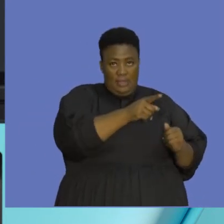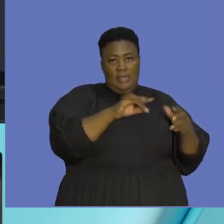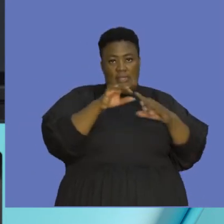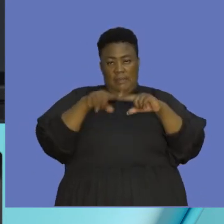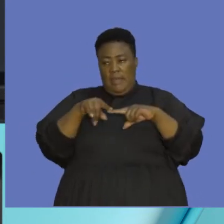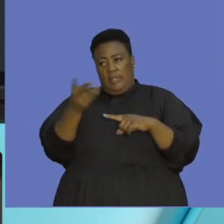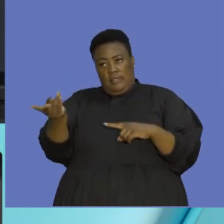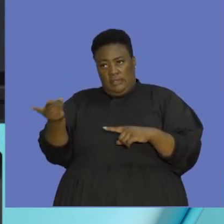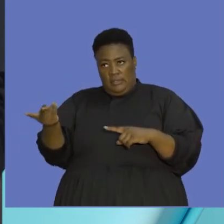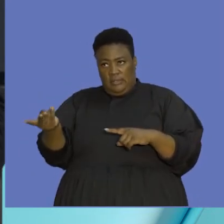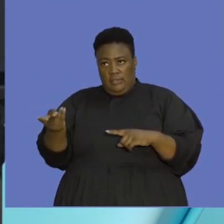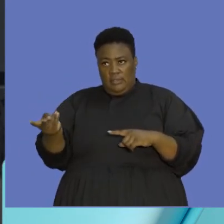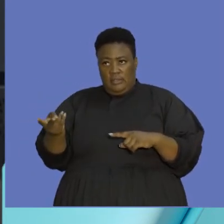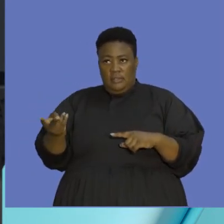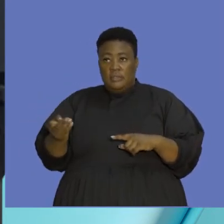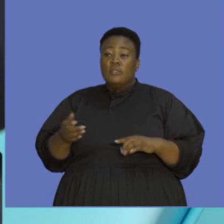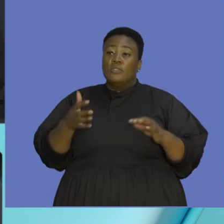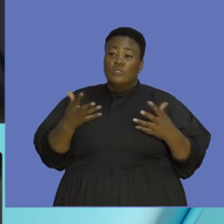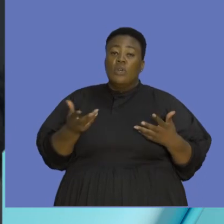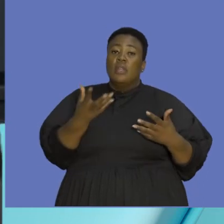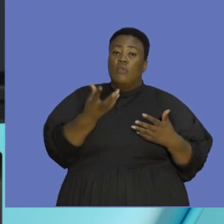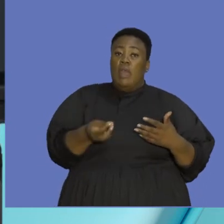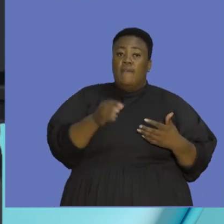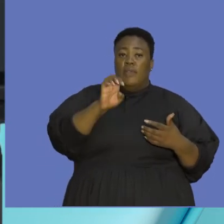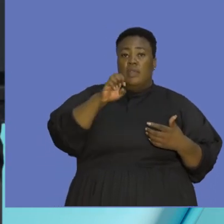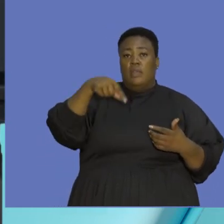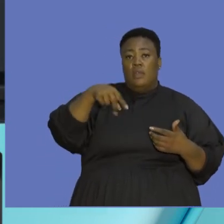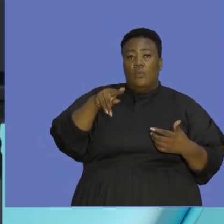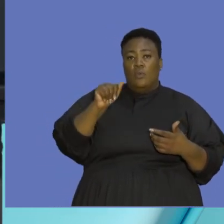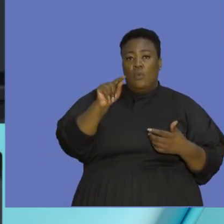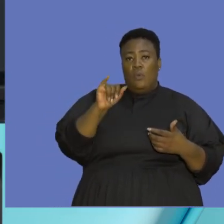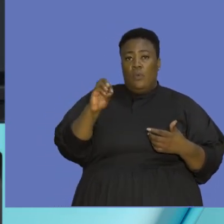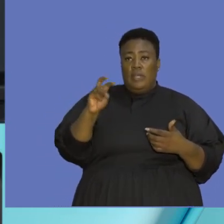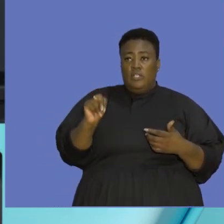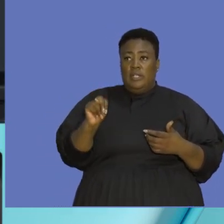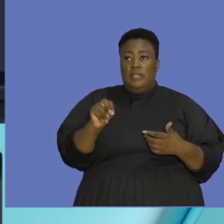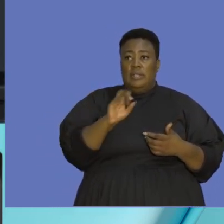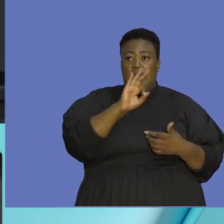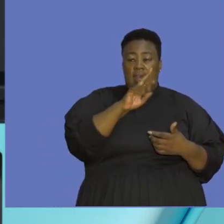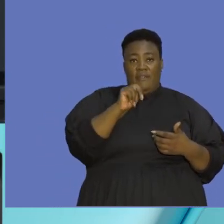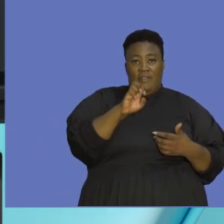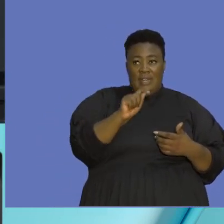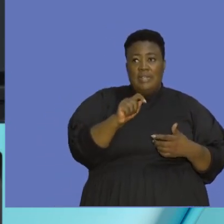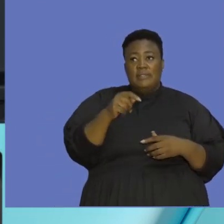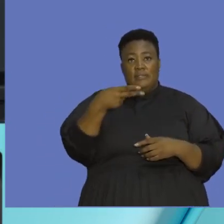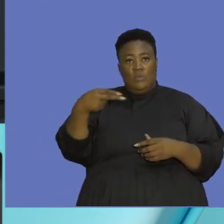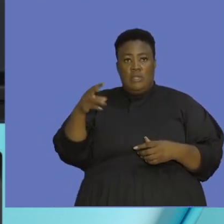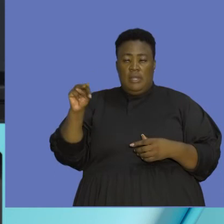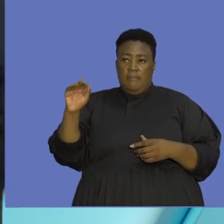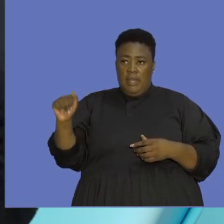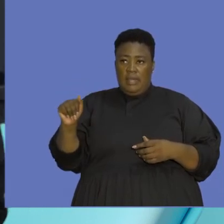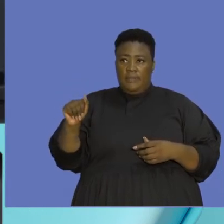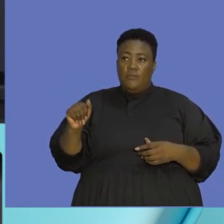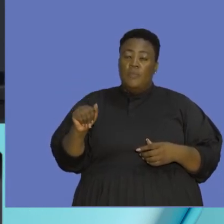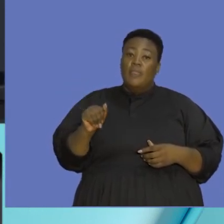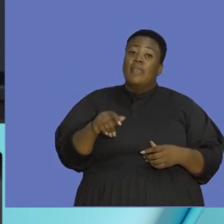acceleration. And then, of course, we've got the equation where F net equals ma. And will be given to you. Yay,